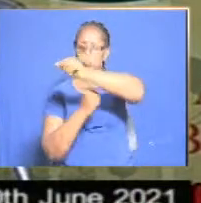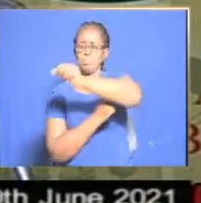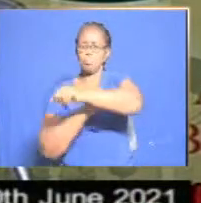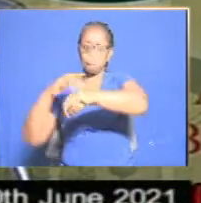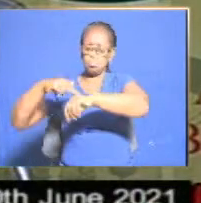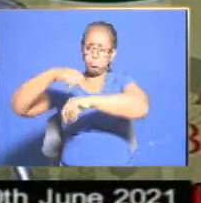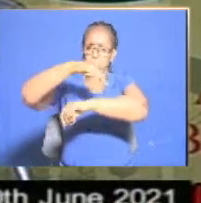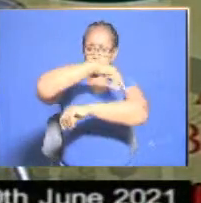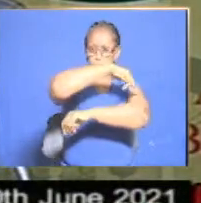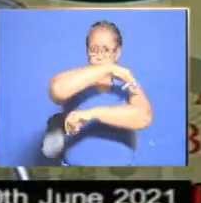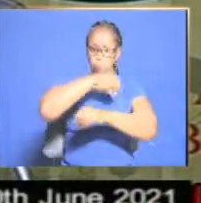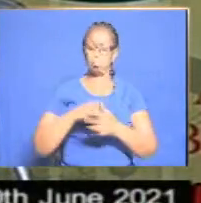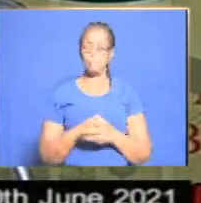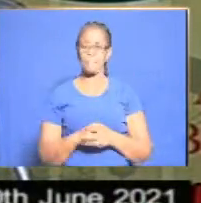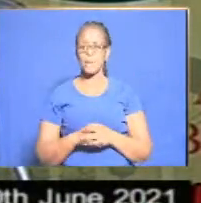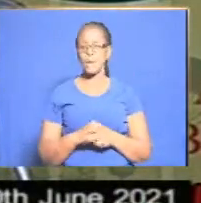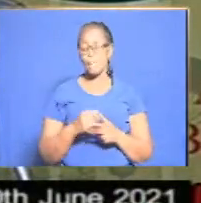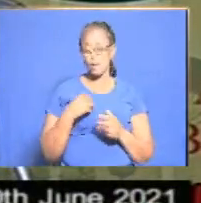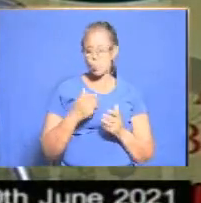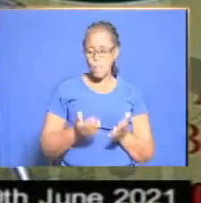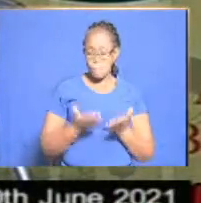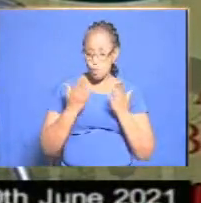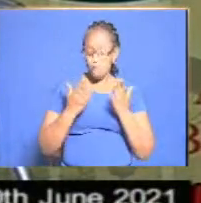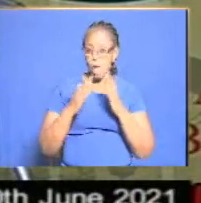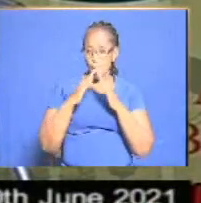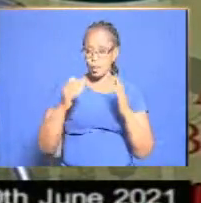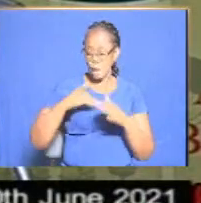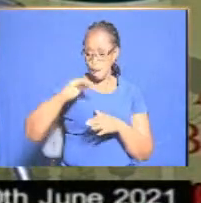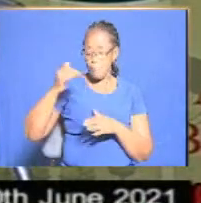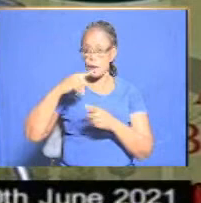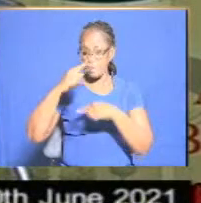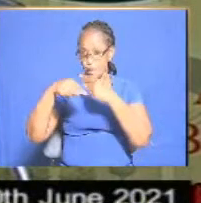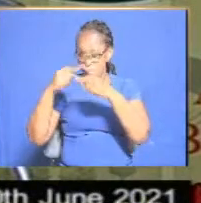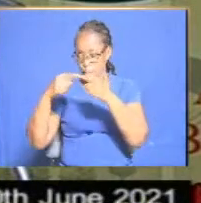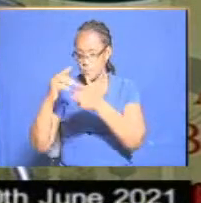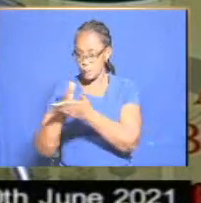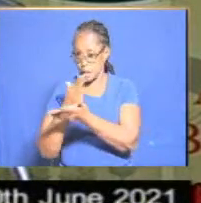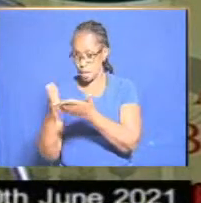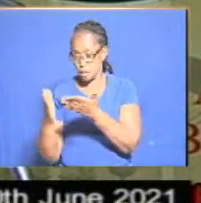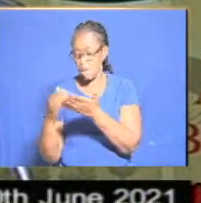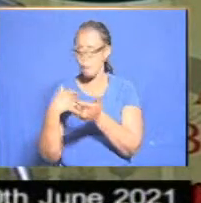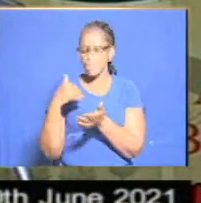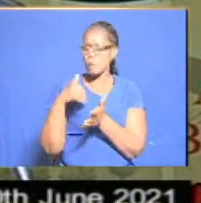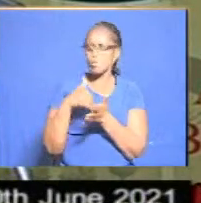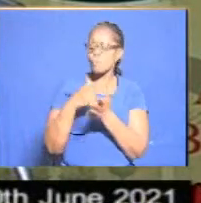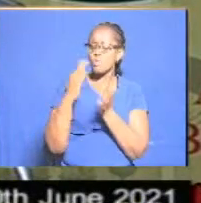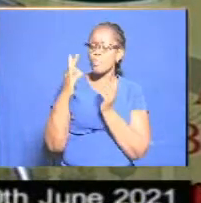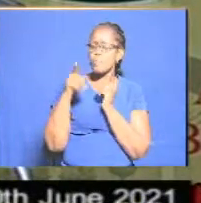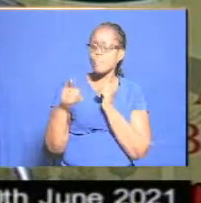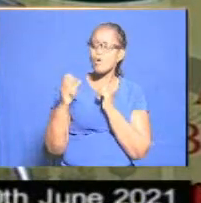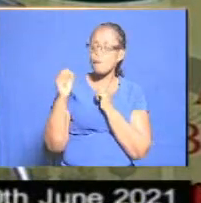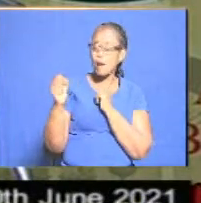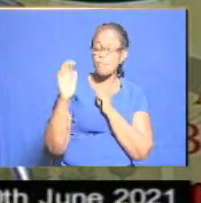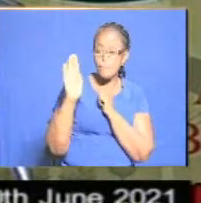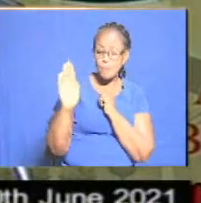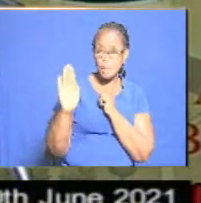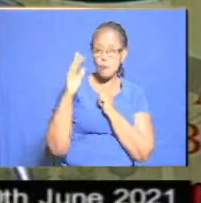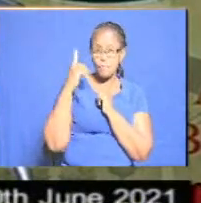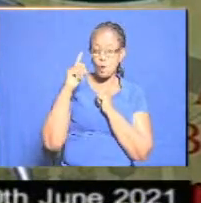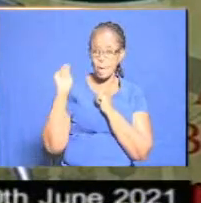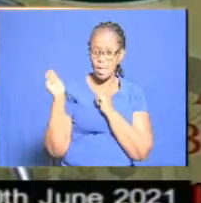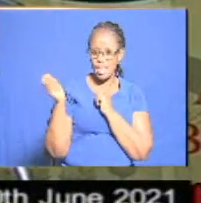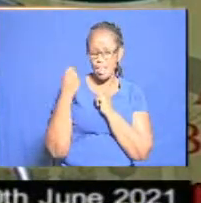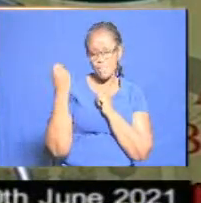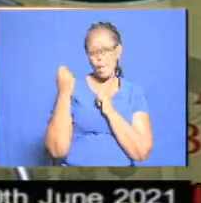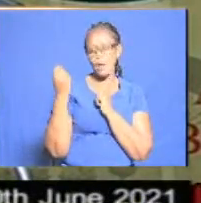housing, urban development, and public works sector include ₱3.5 billion for the Kenya Informal